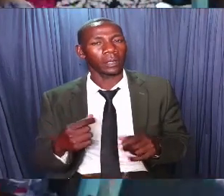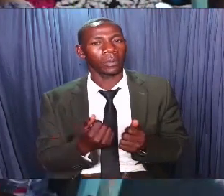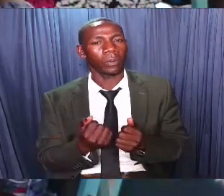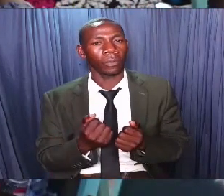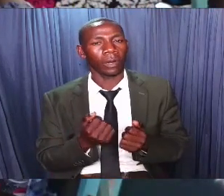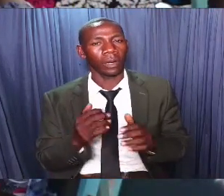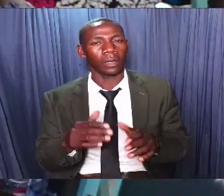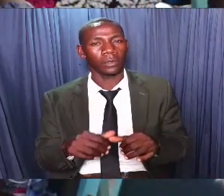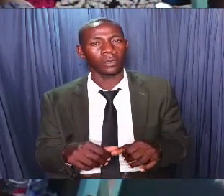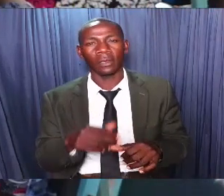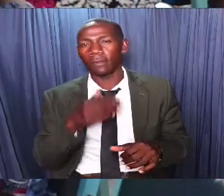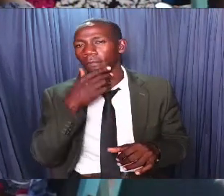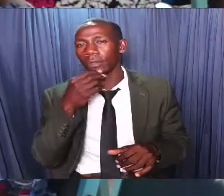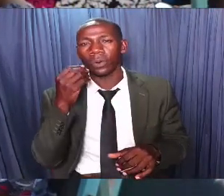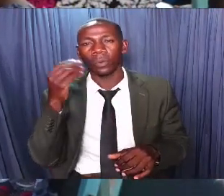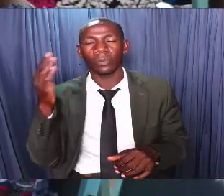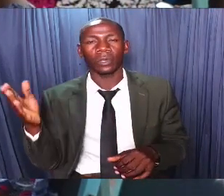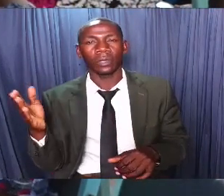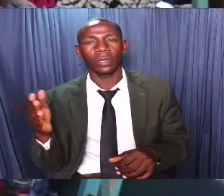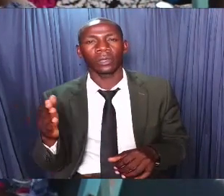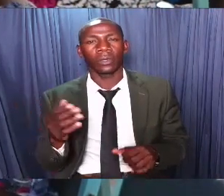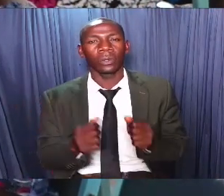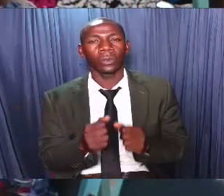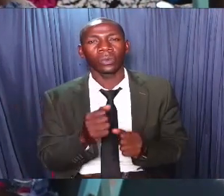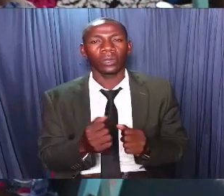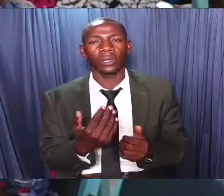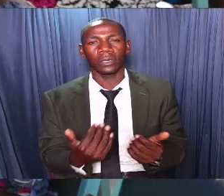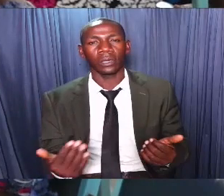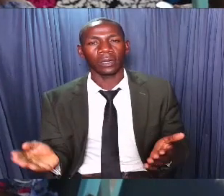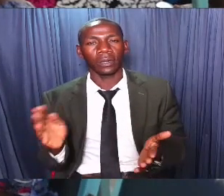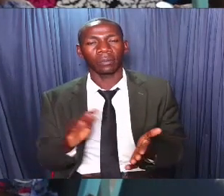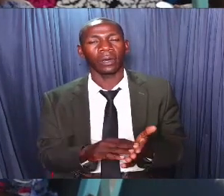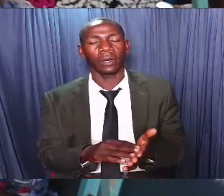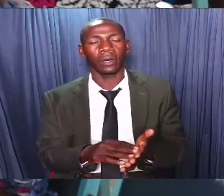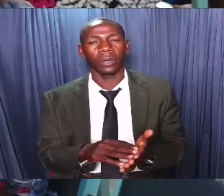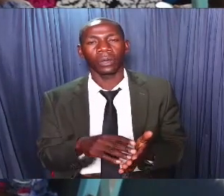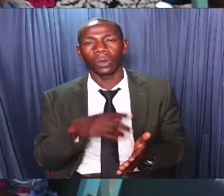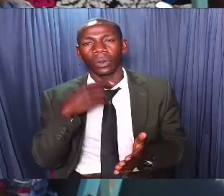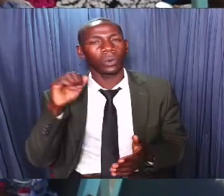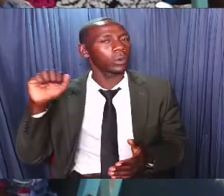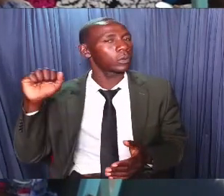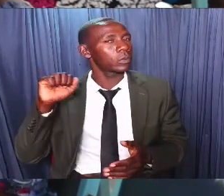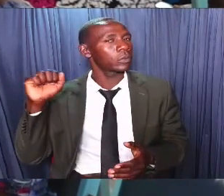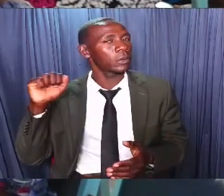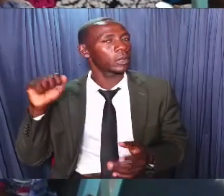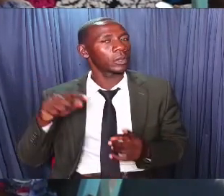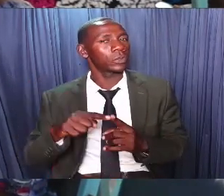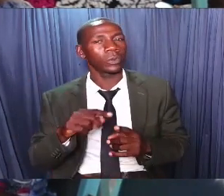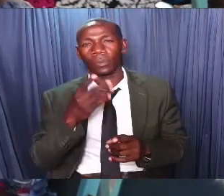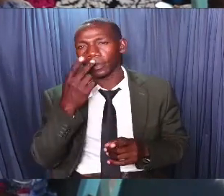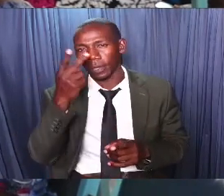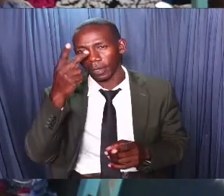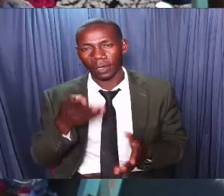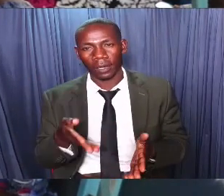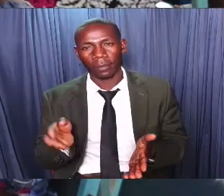Nikae nyumbani mwa baba. But live in my father's domicile. Ni mwana gani aliyerudi? Which child came back? Ambaye ameasi mzazi. Who had repaired? Na leo